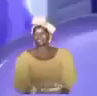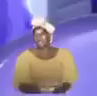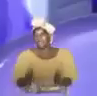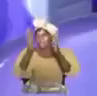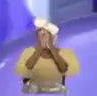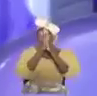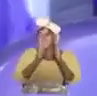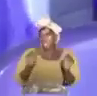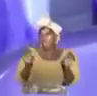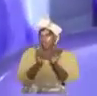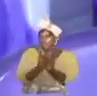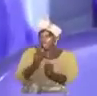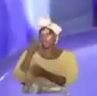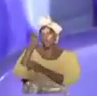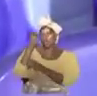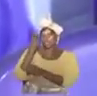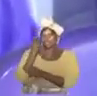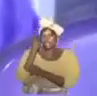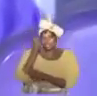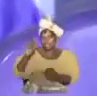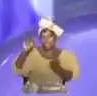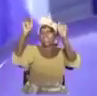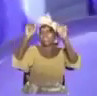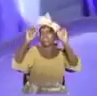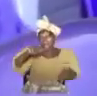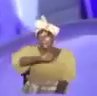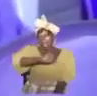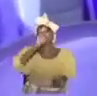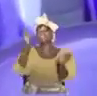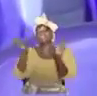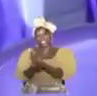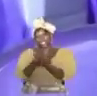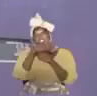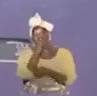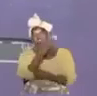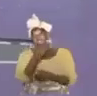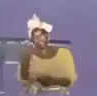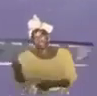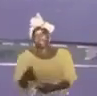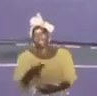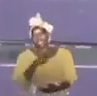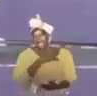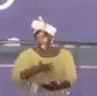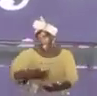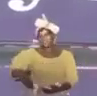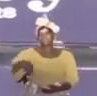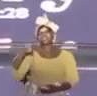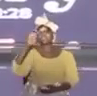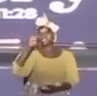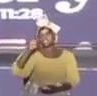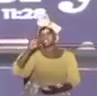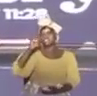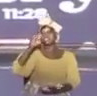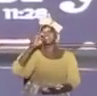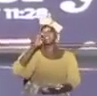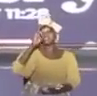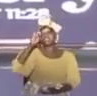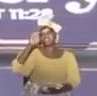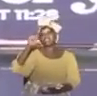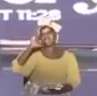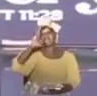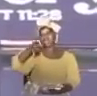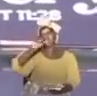Prayer with understanding can change things. Yes, it can. Elijah was a man of like passion, the Bible